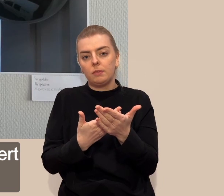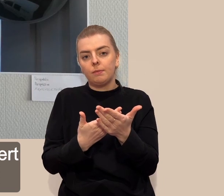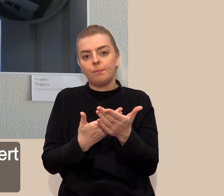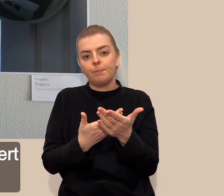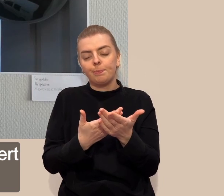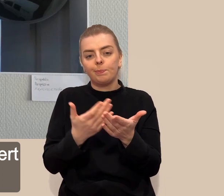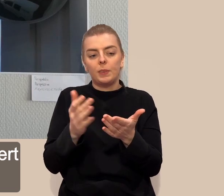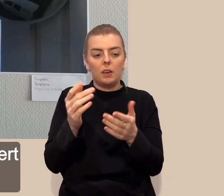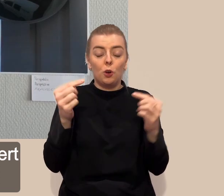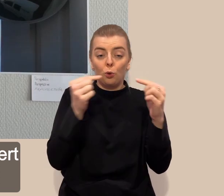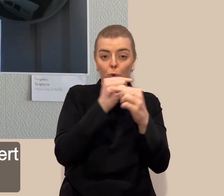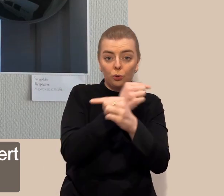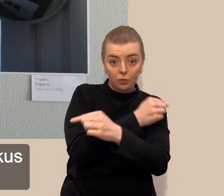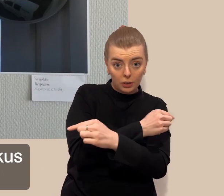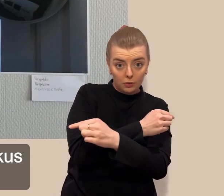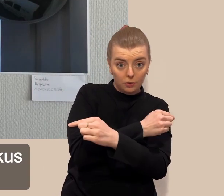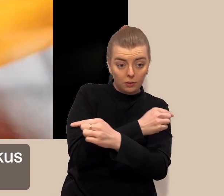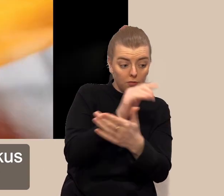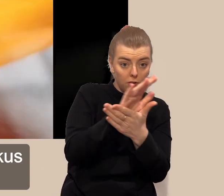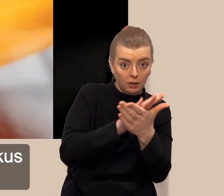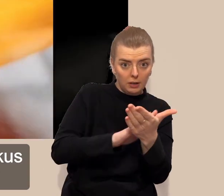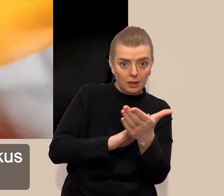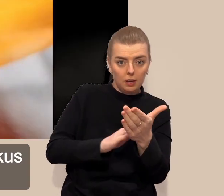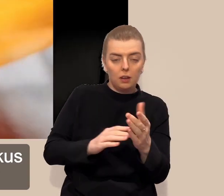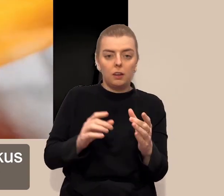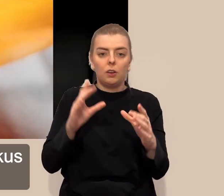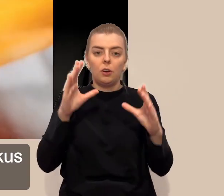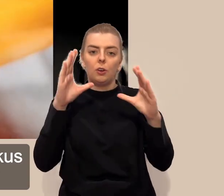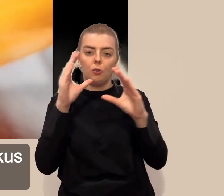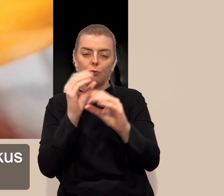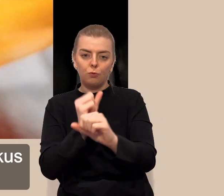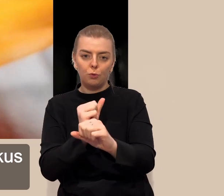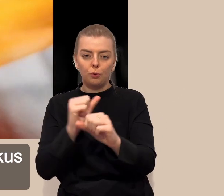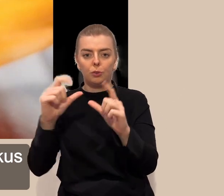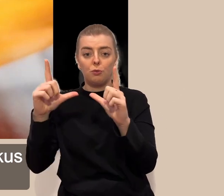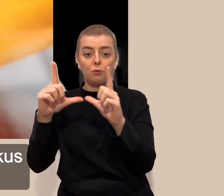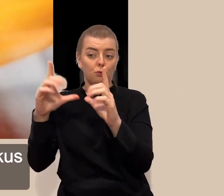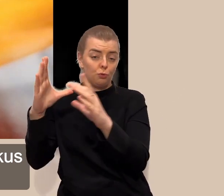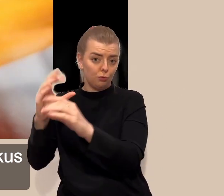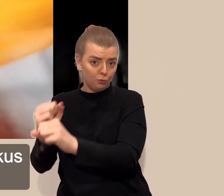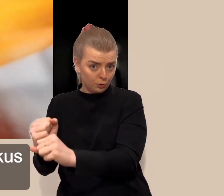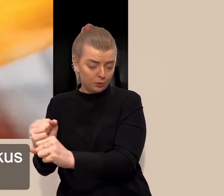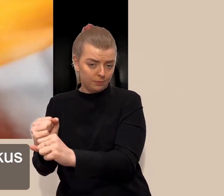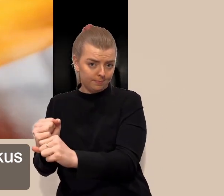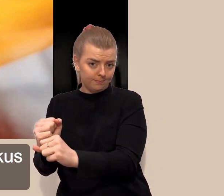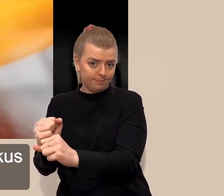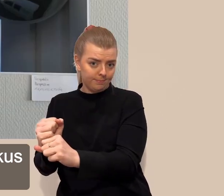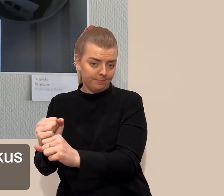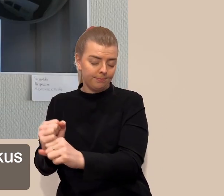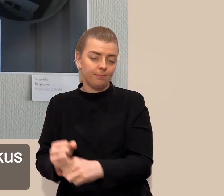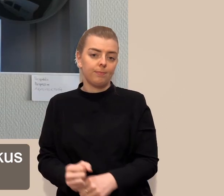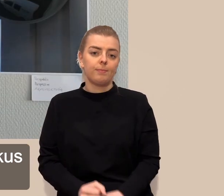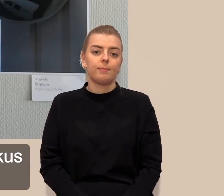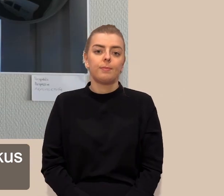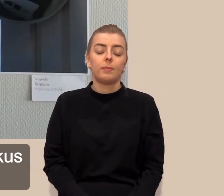With like the contrast between the colors. And when you focus or